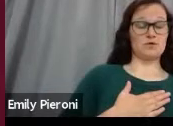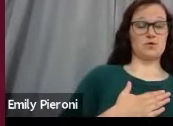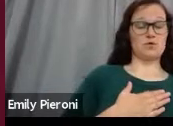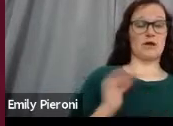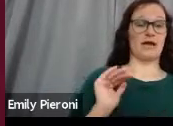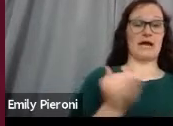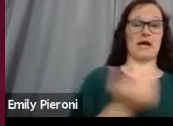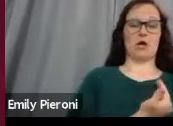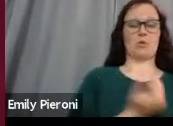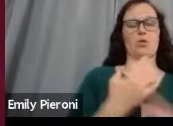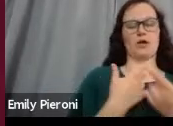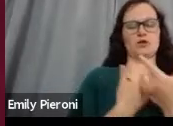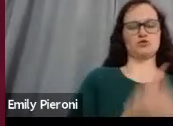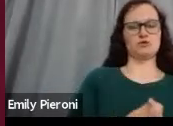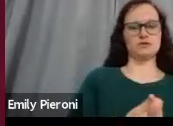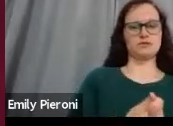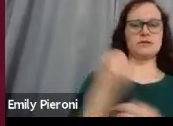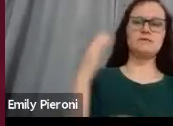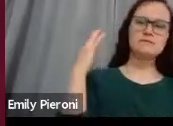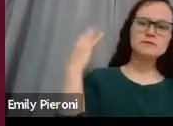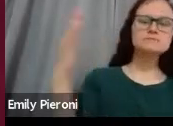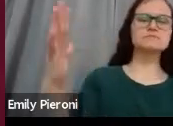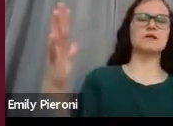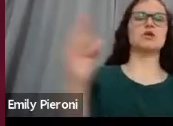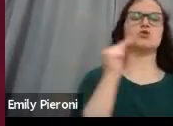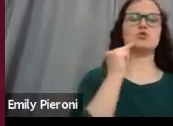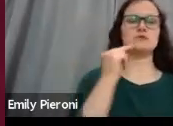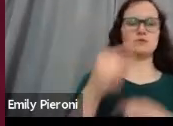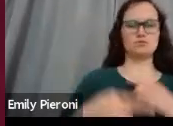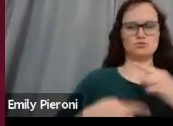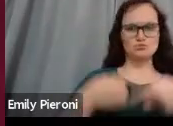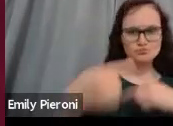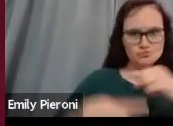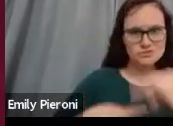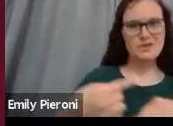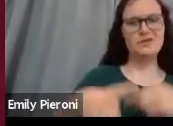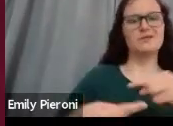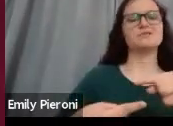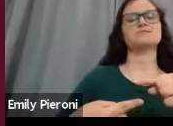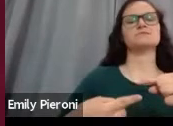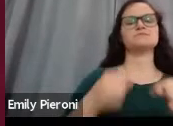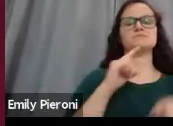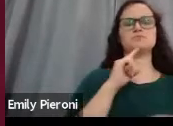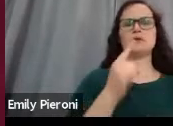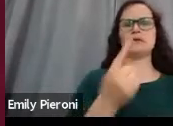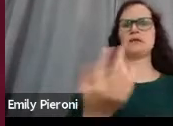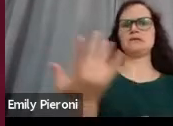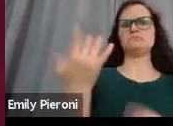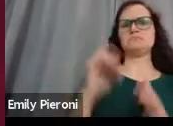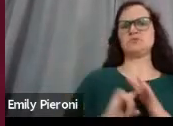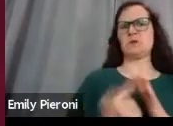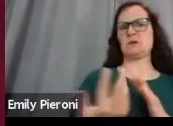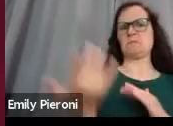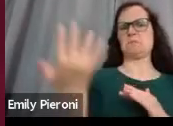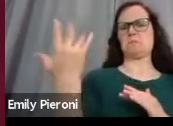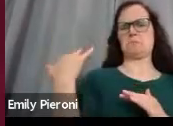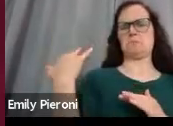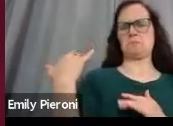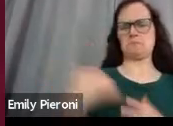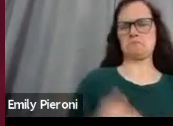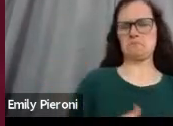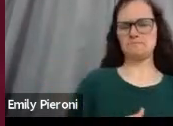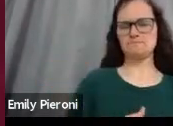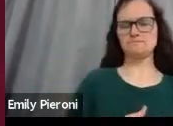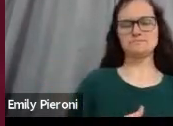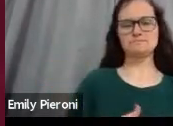and nutrient recycling goes pretty far back, and it actually provided some